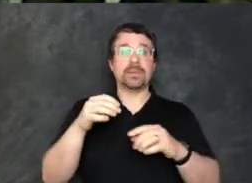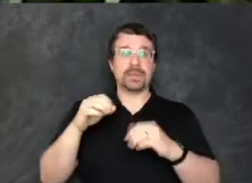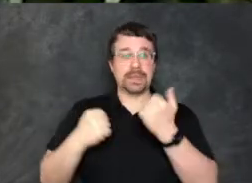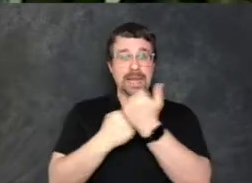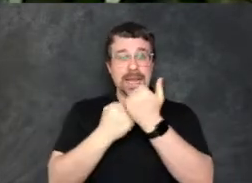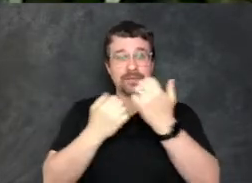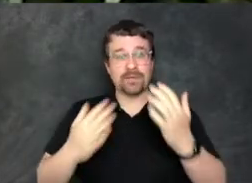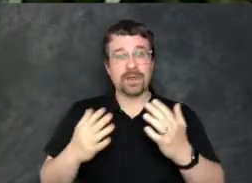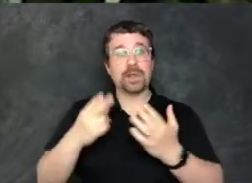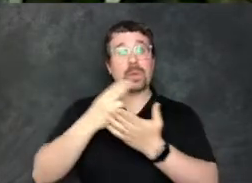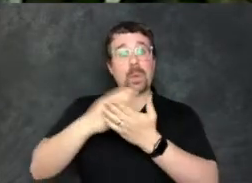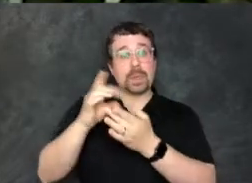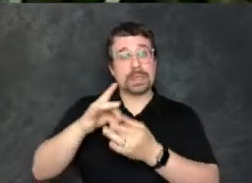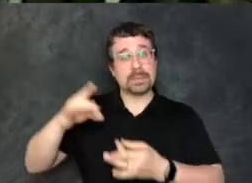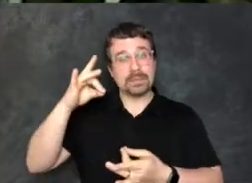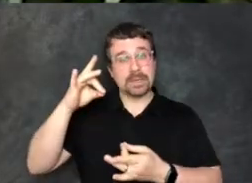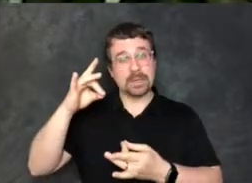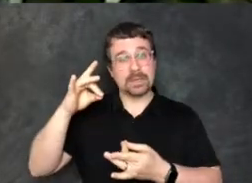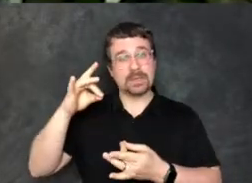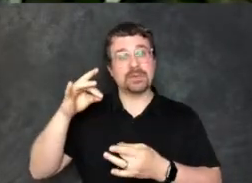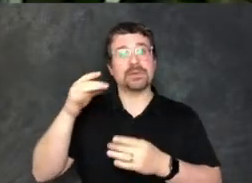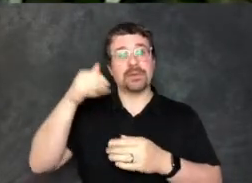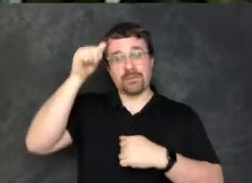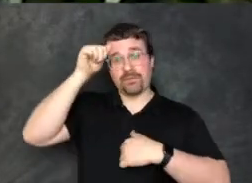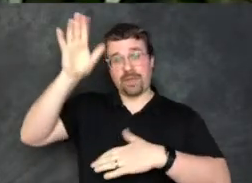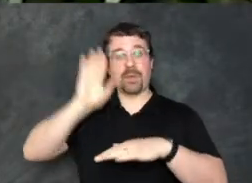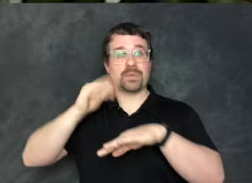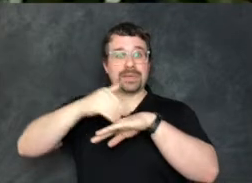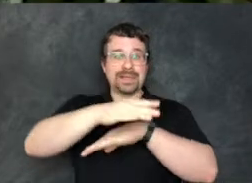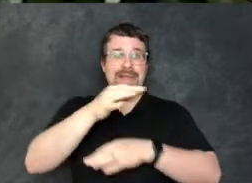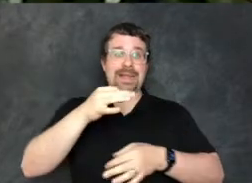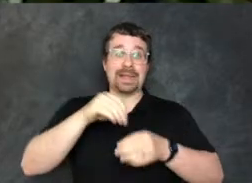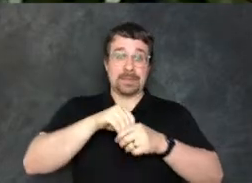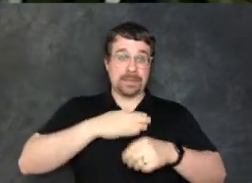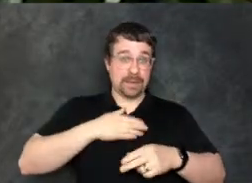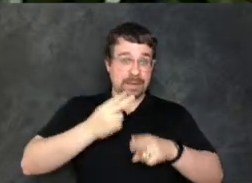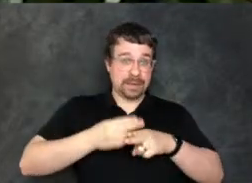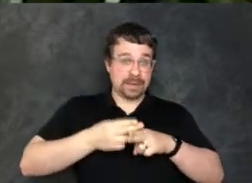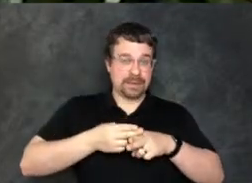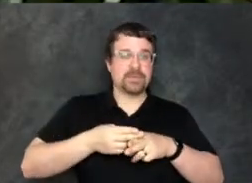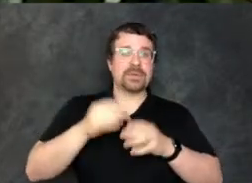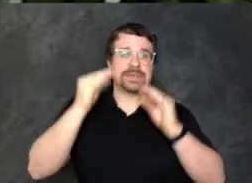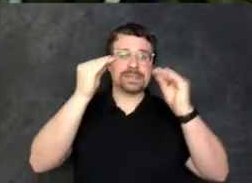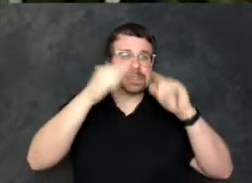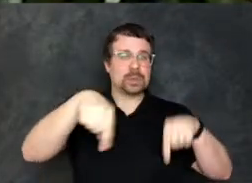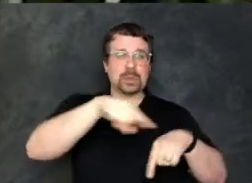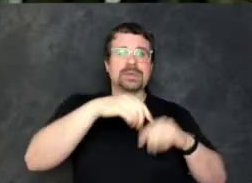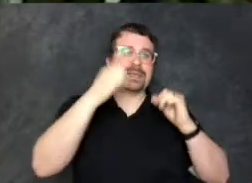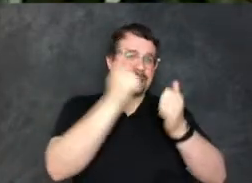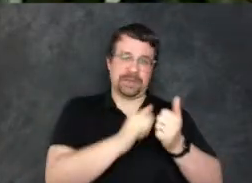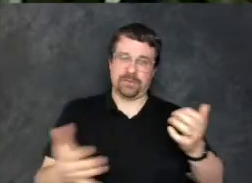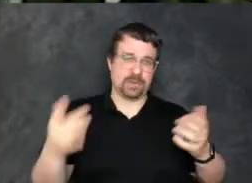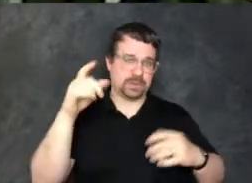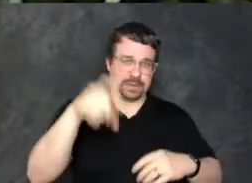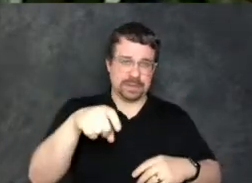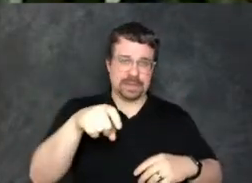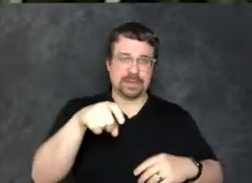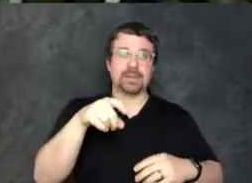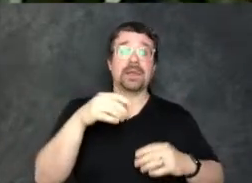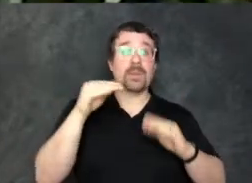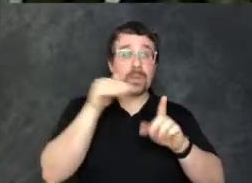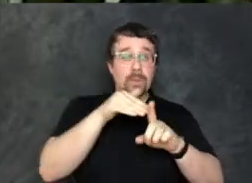you, but the Advocate, the Holy Spirit, whom the Father will send in my name, will teach